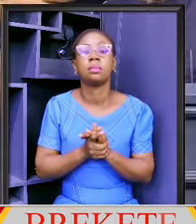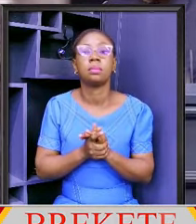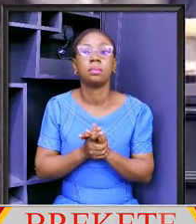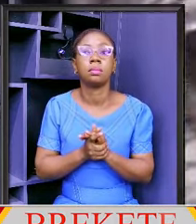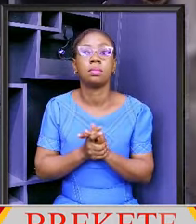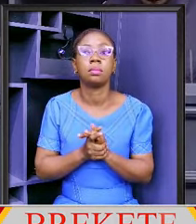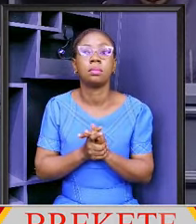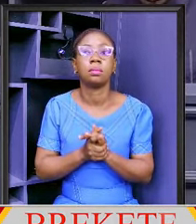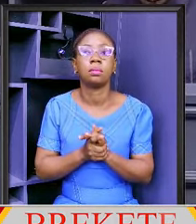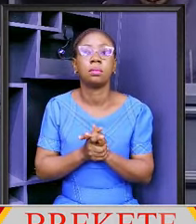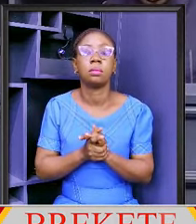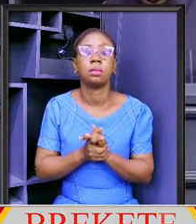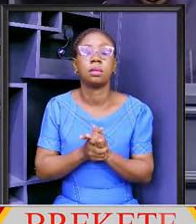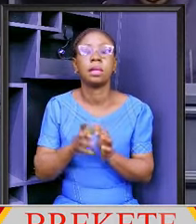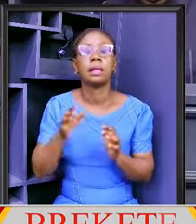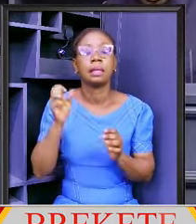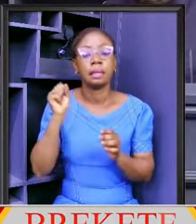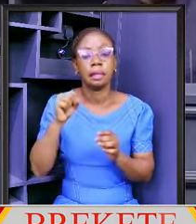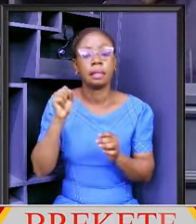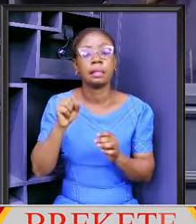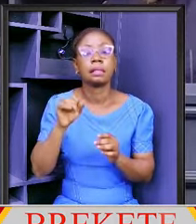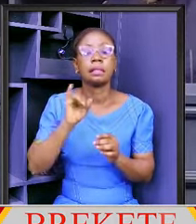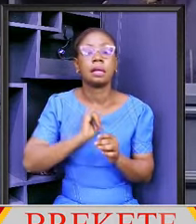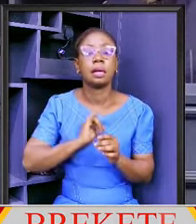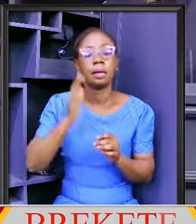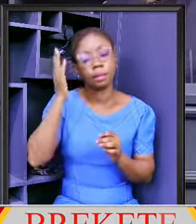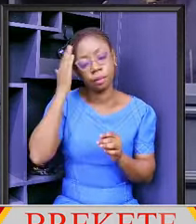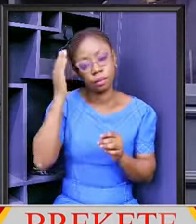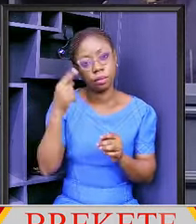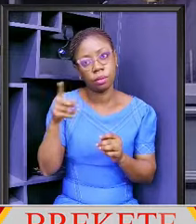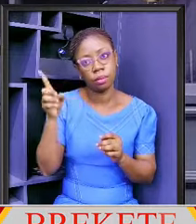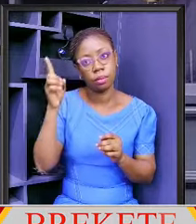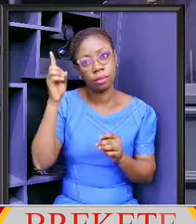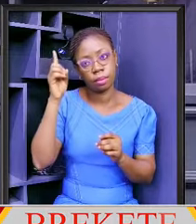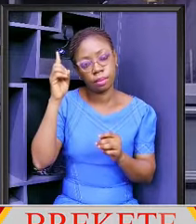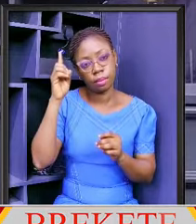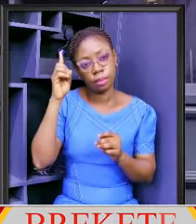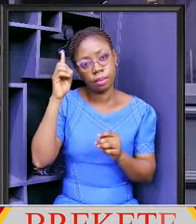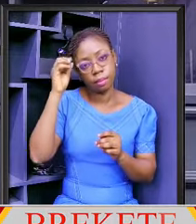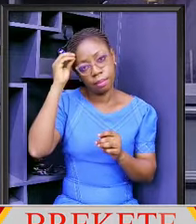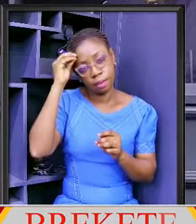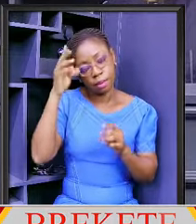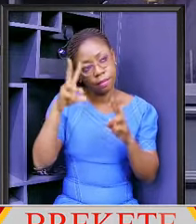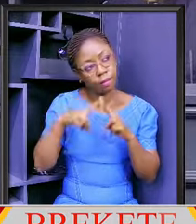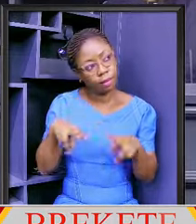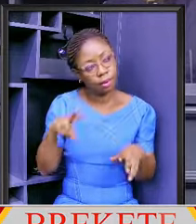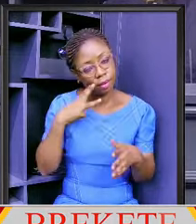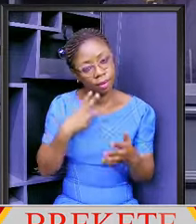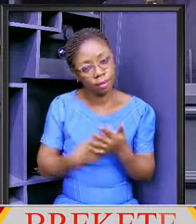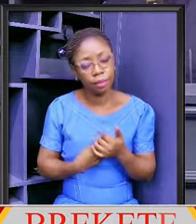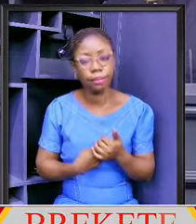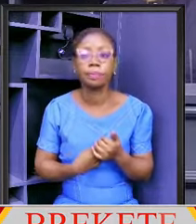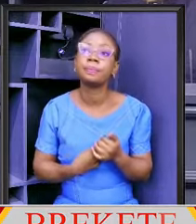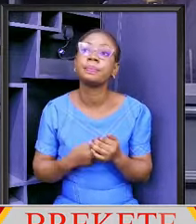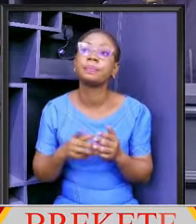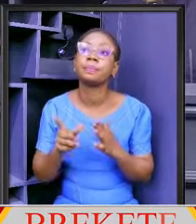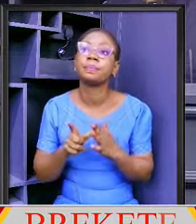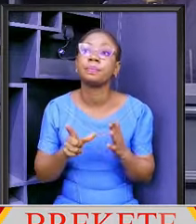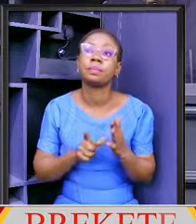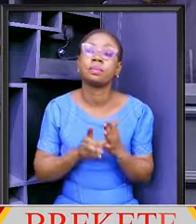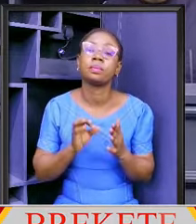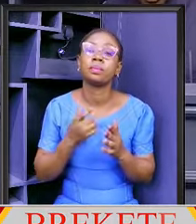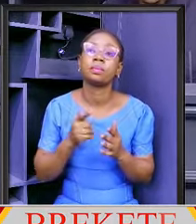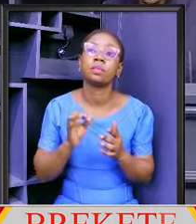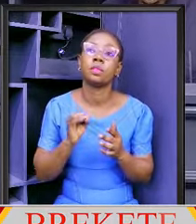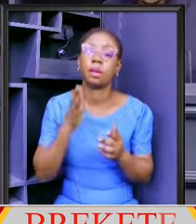sir. I know the man very well. Yes, okay. Honorable President, I want to talk to you. Next time, see the where the speaker did. Okay, Barrister Ogo? Yeah,